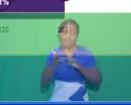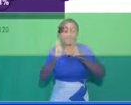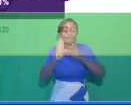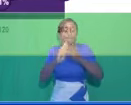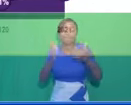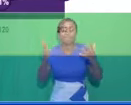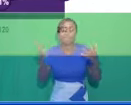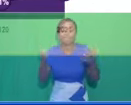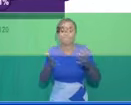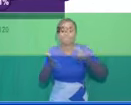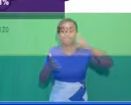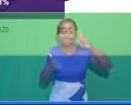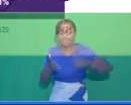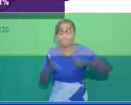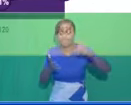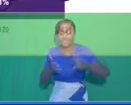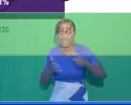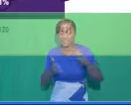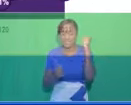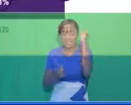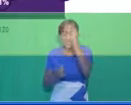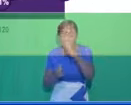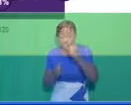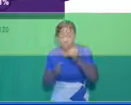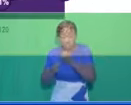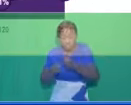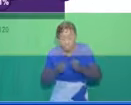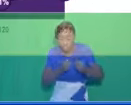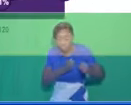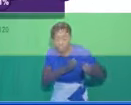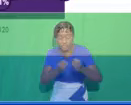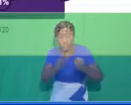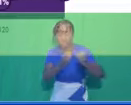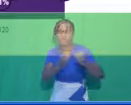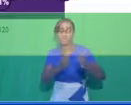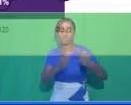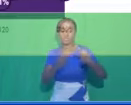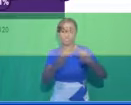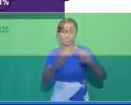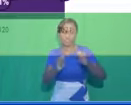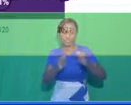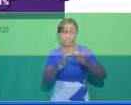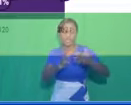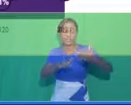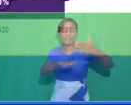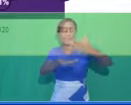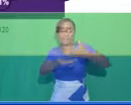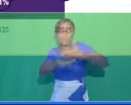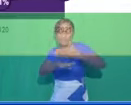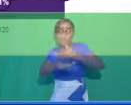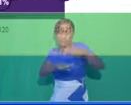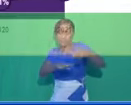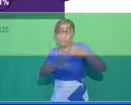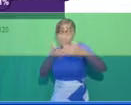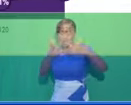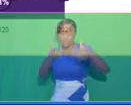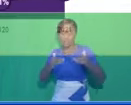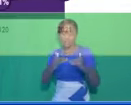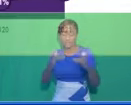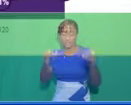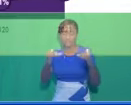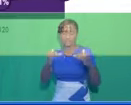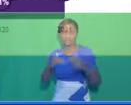put some sound and serious measures in place to address those learning loss, those